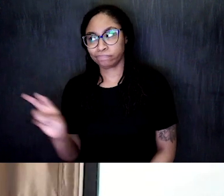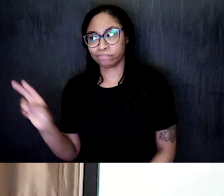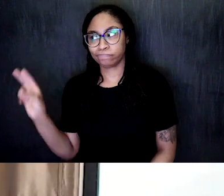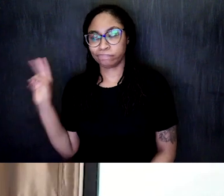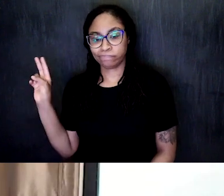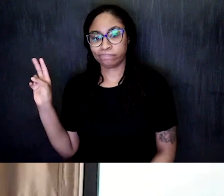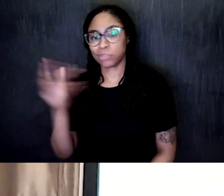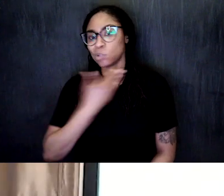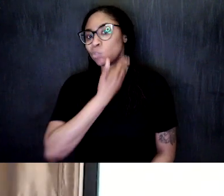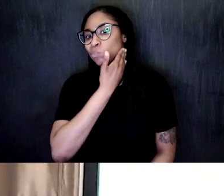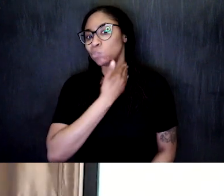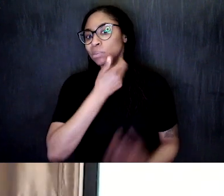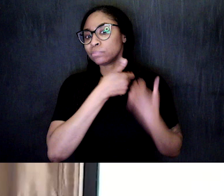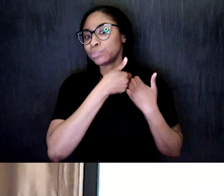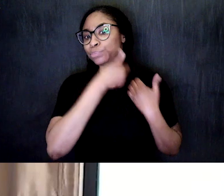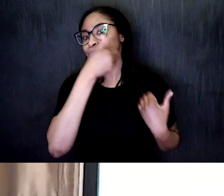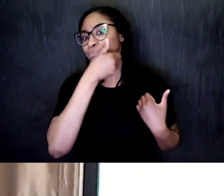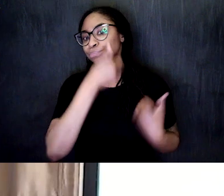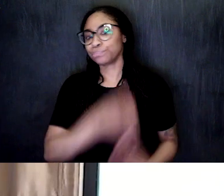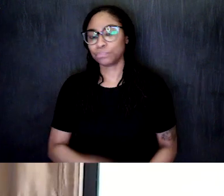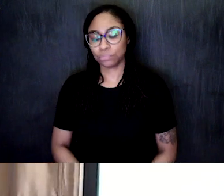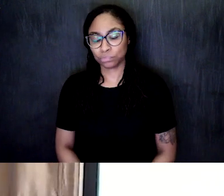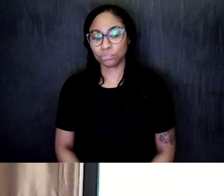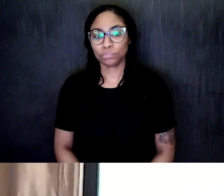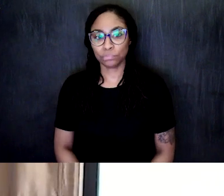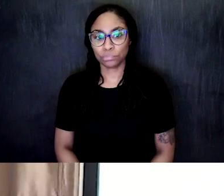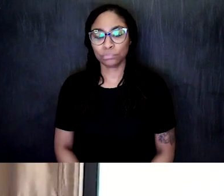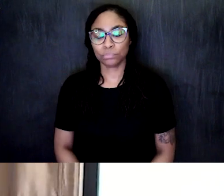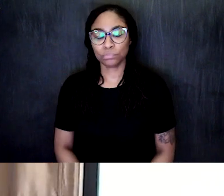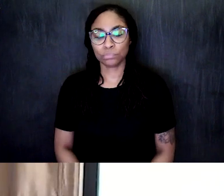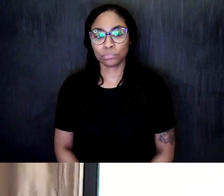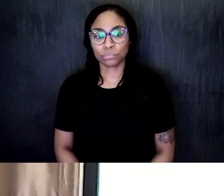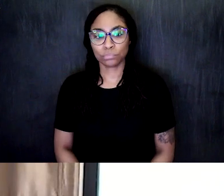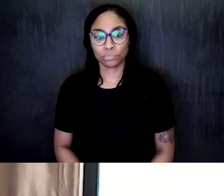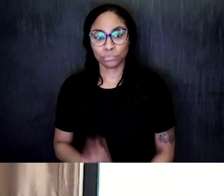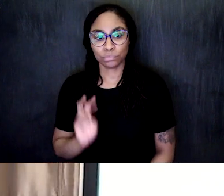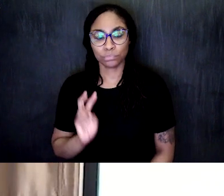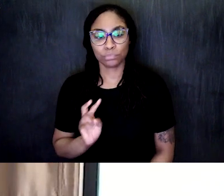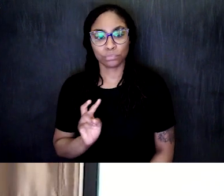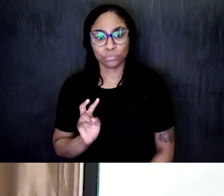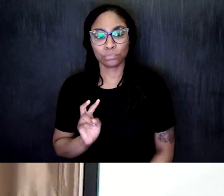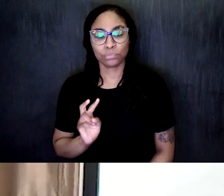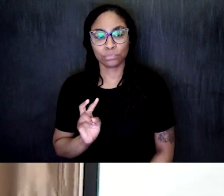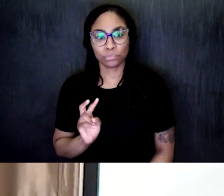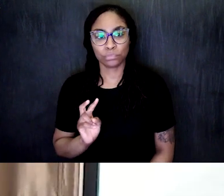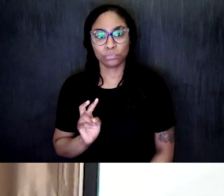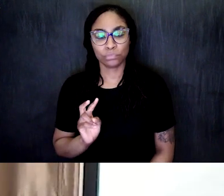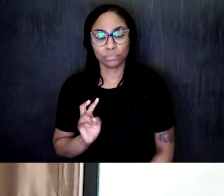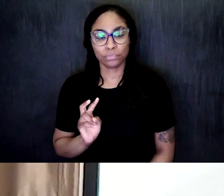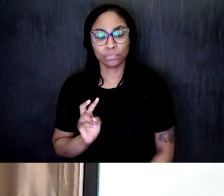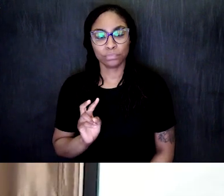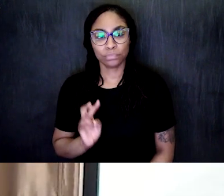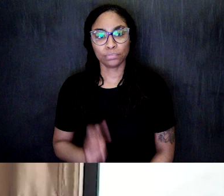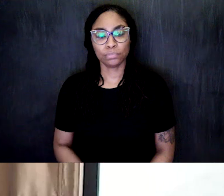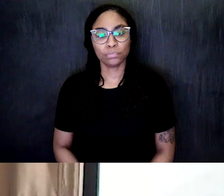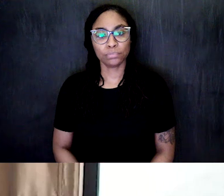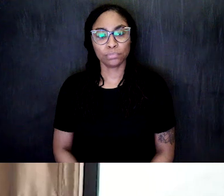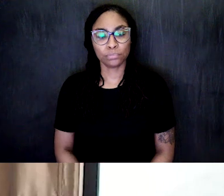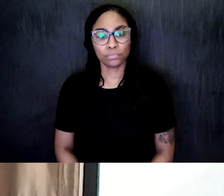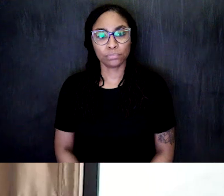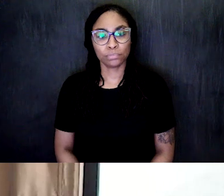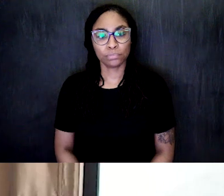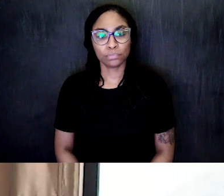so the whole left side of your neck. Left shoulder, that's a really nice for your body.